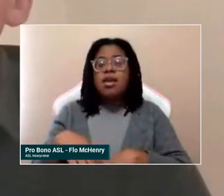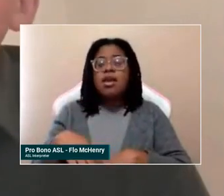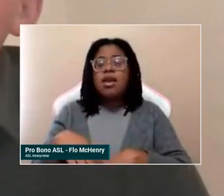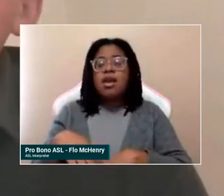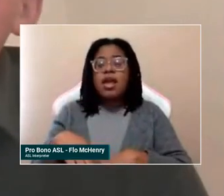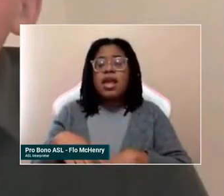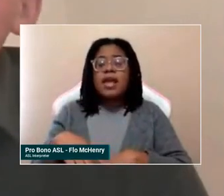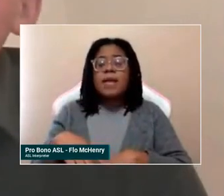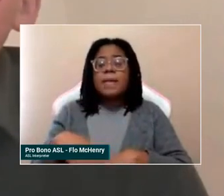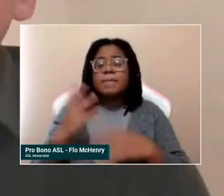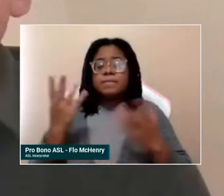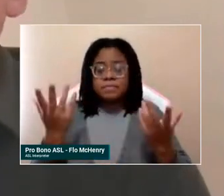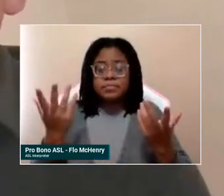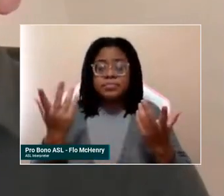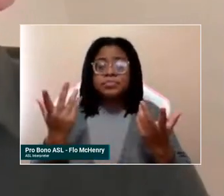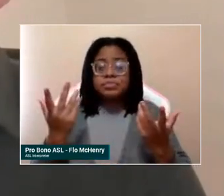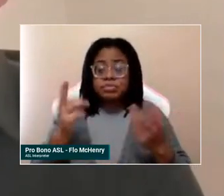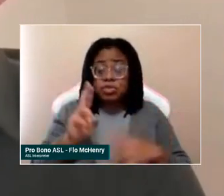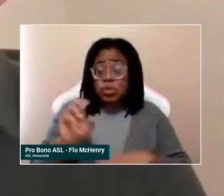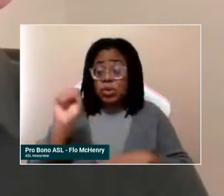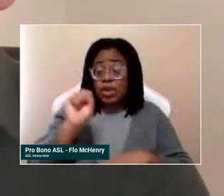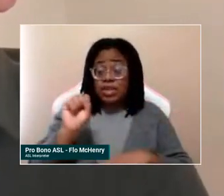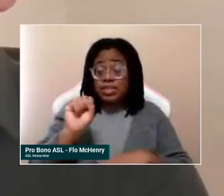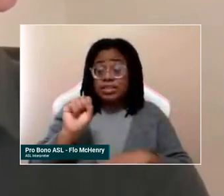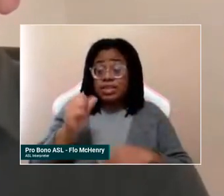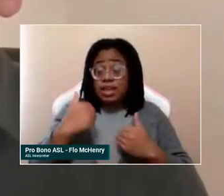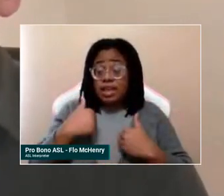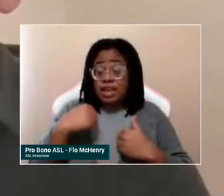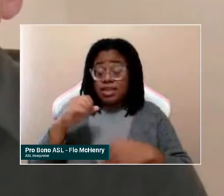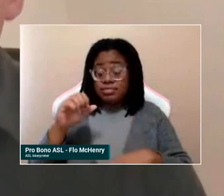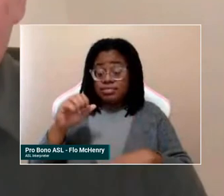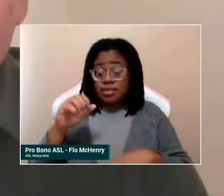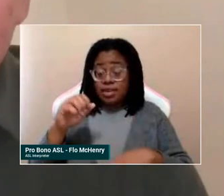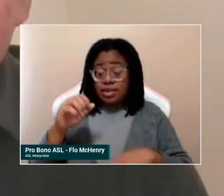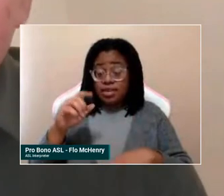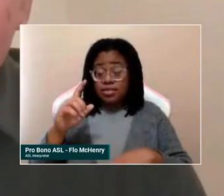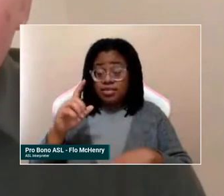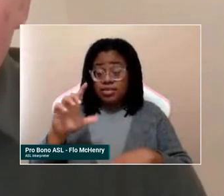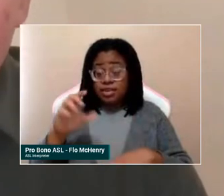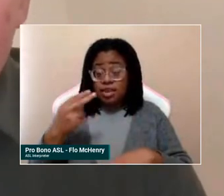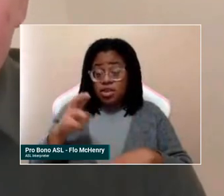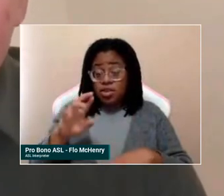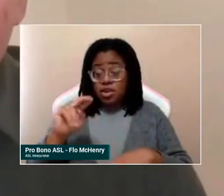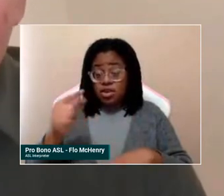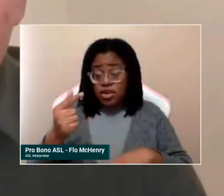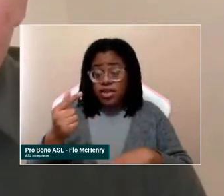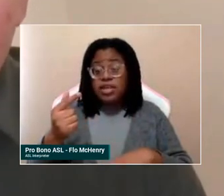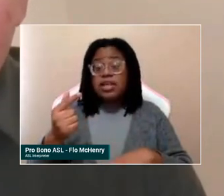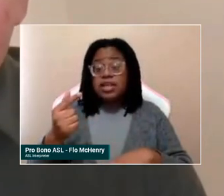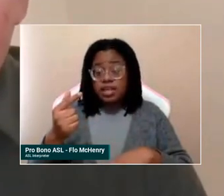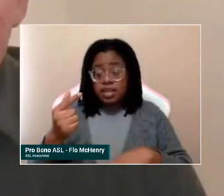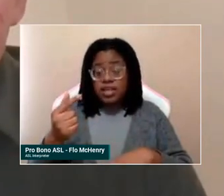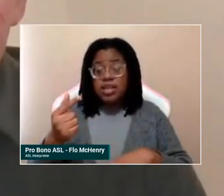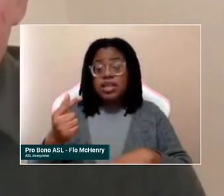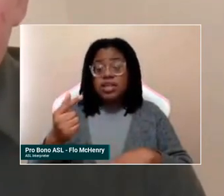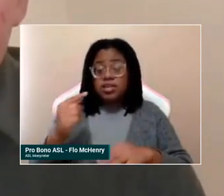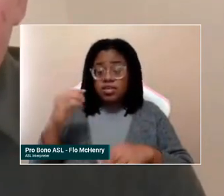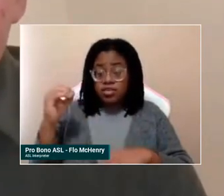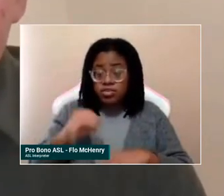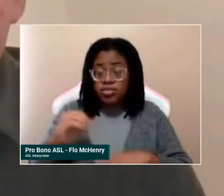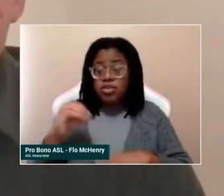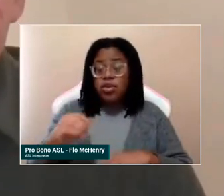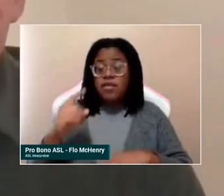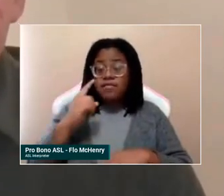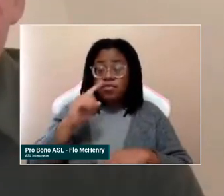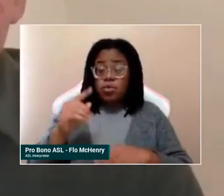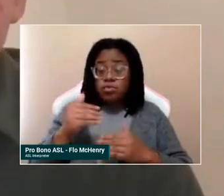as an aside, the U.S. Senate held a hearing on the nomination of Oregon's own Chuck Sams to be the